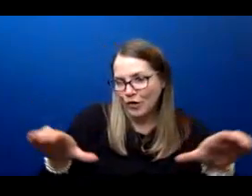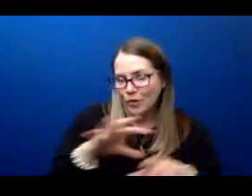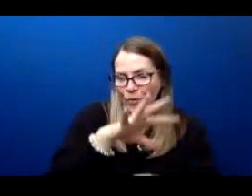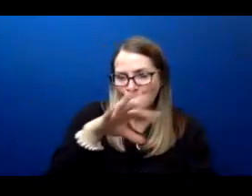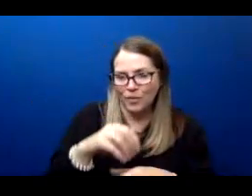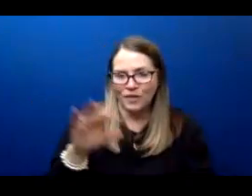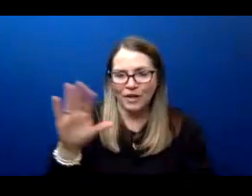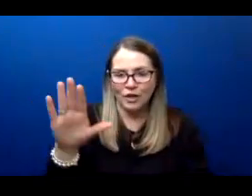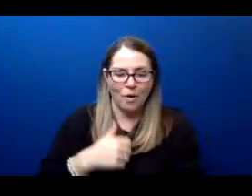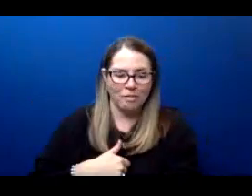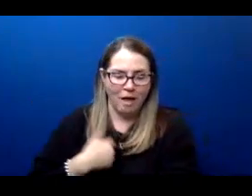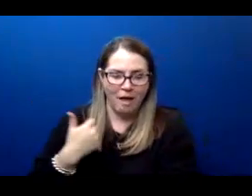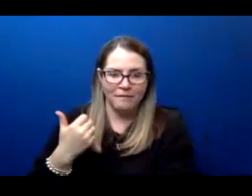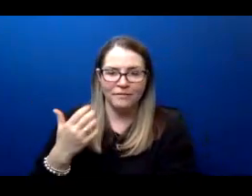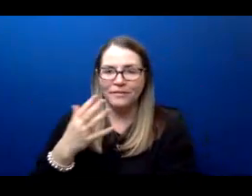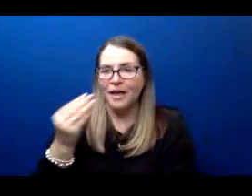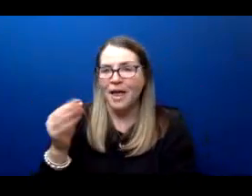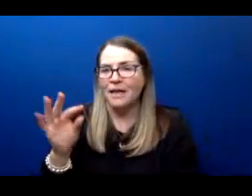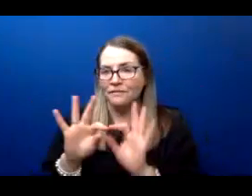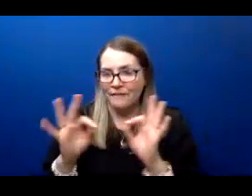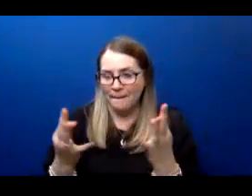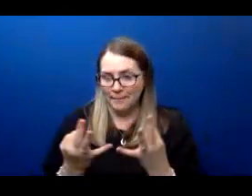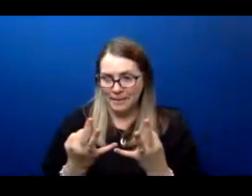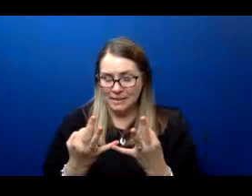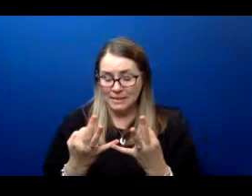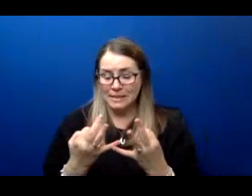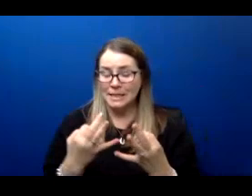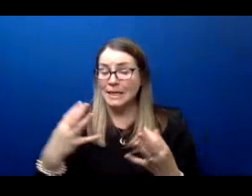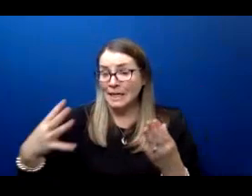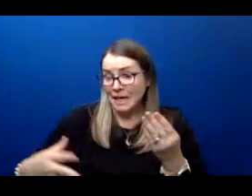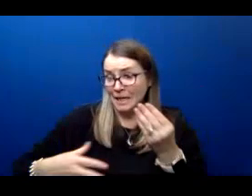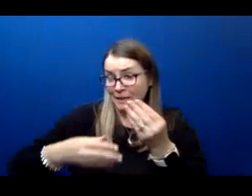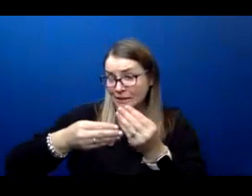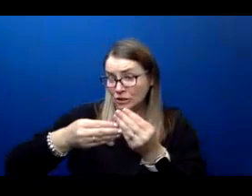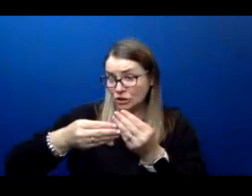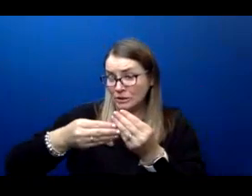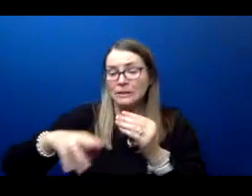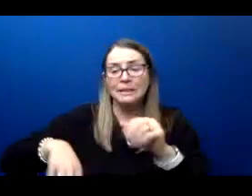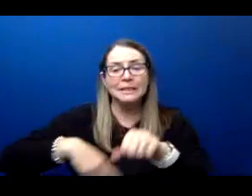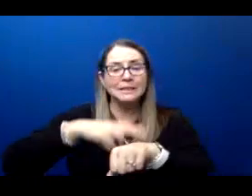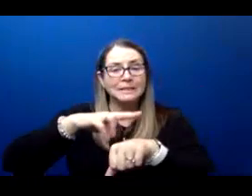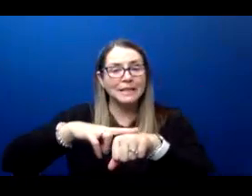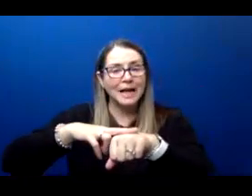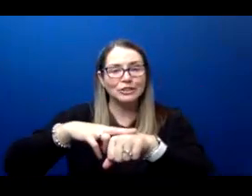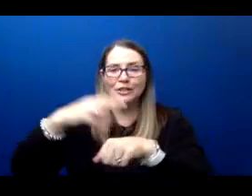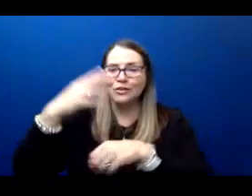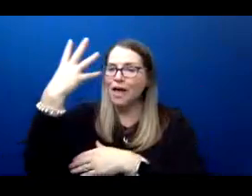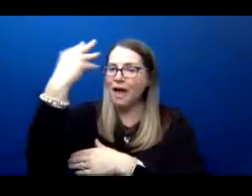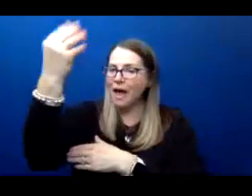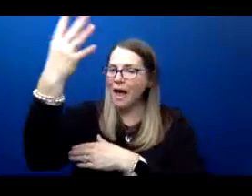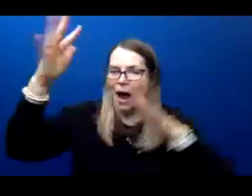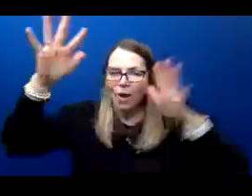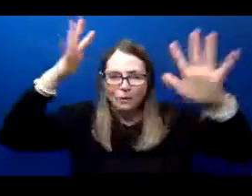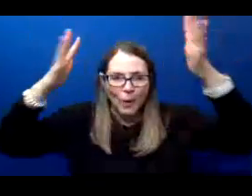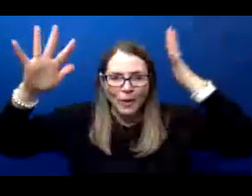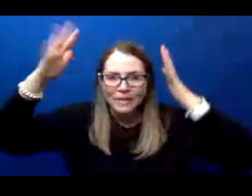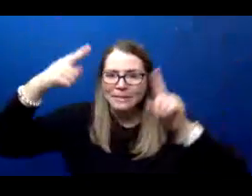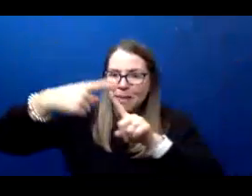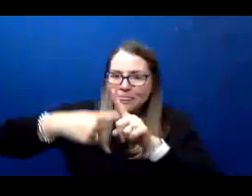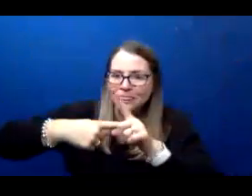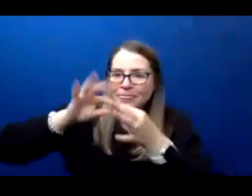lives of their families as well. In addition to that, it's also National Great Outdoors Month and Camping Month. We're starting to get a little bit